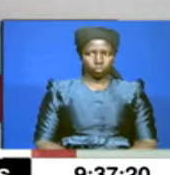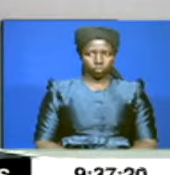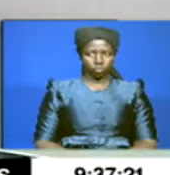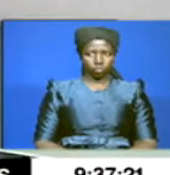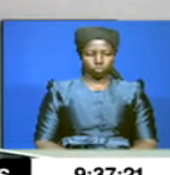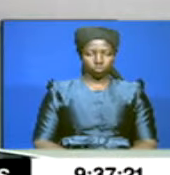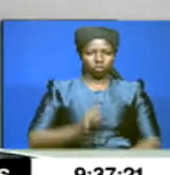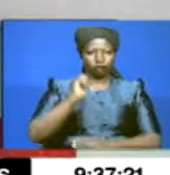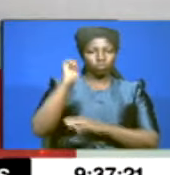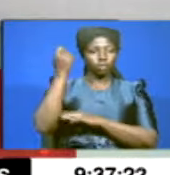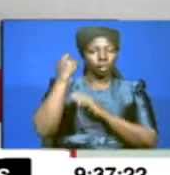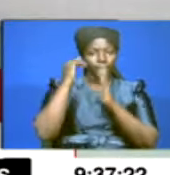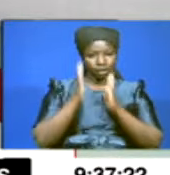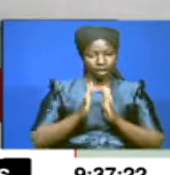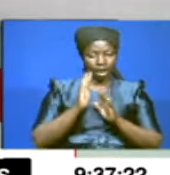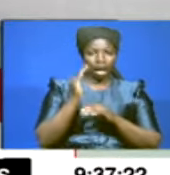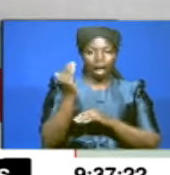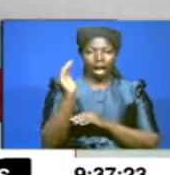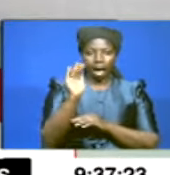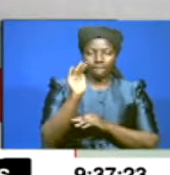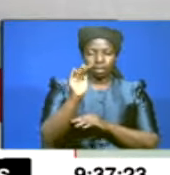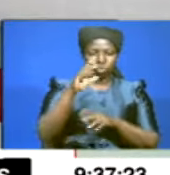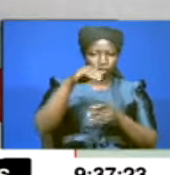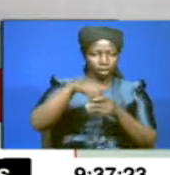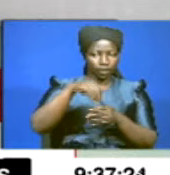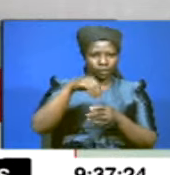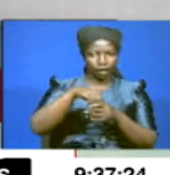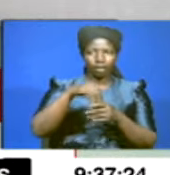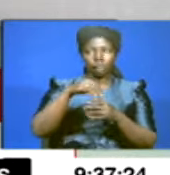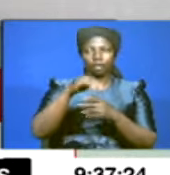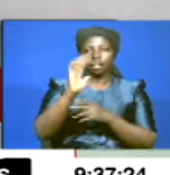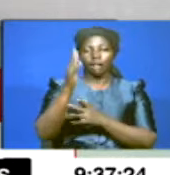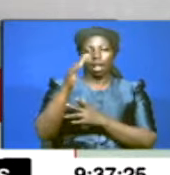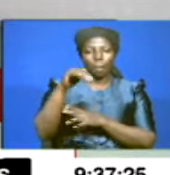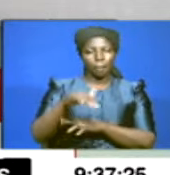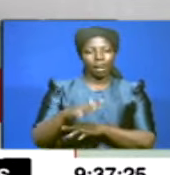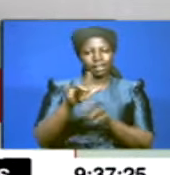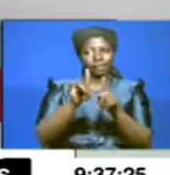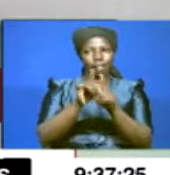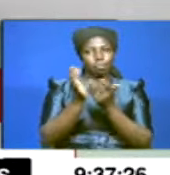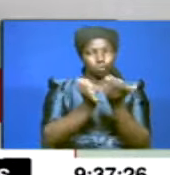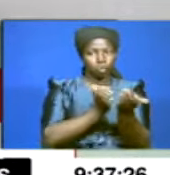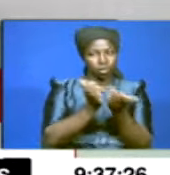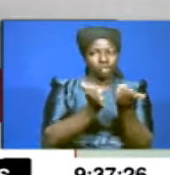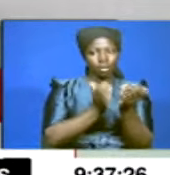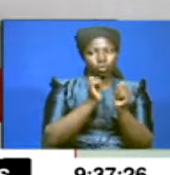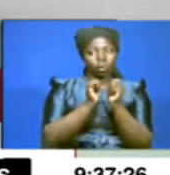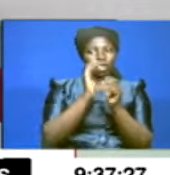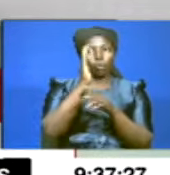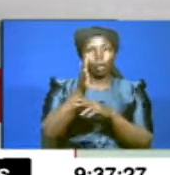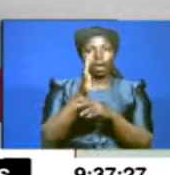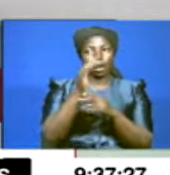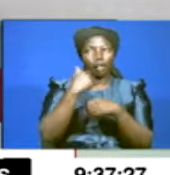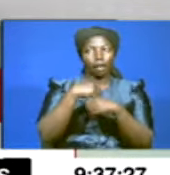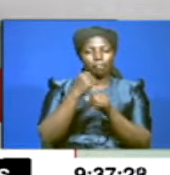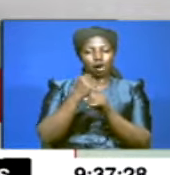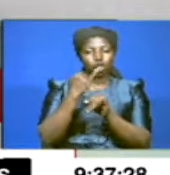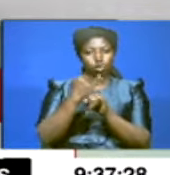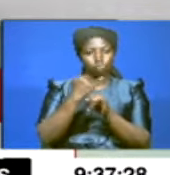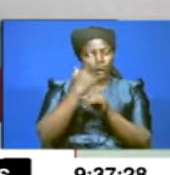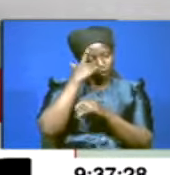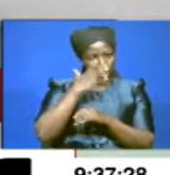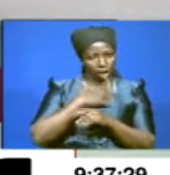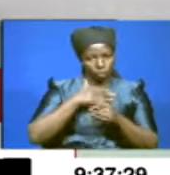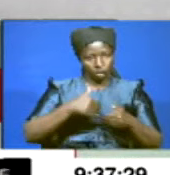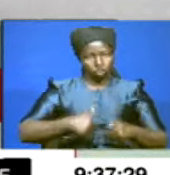Kenyans have been urged to invest in planting tree seedlings as a business venture, which will in turn create employment for our youths by